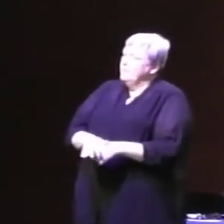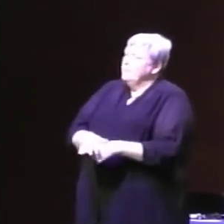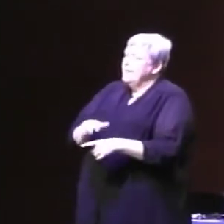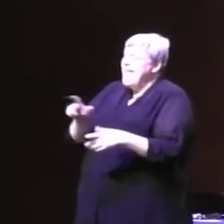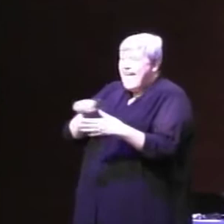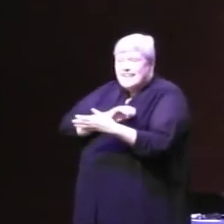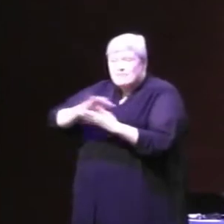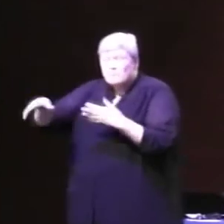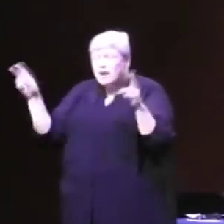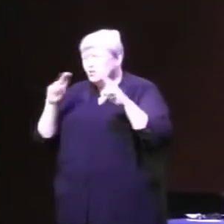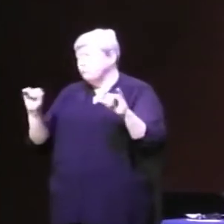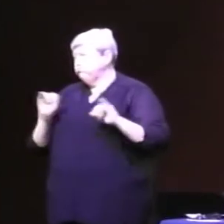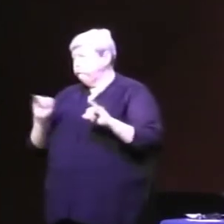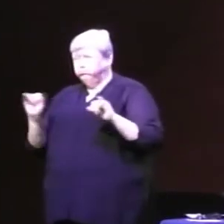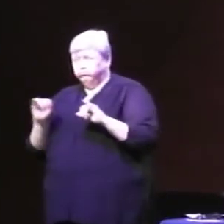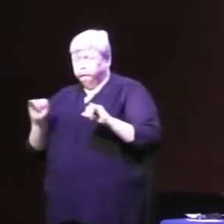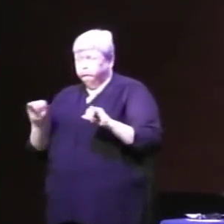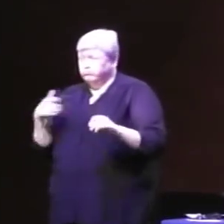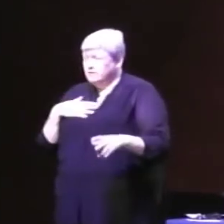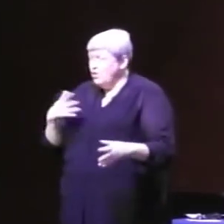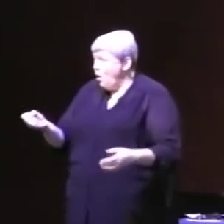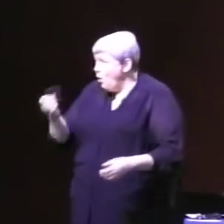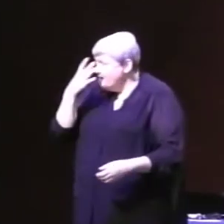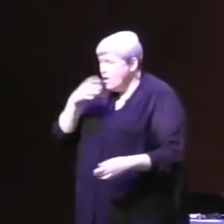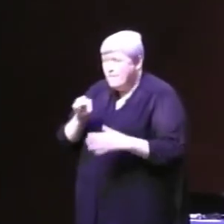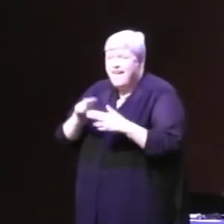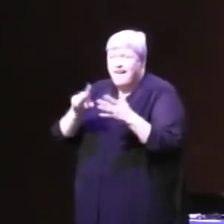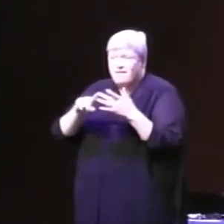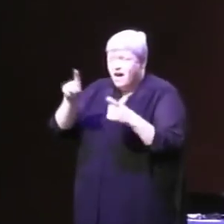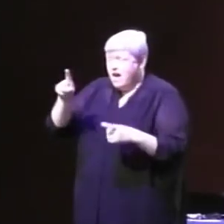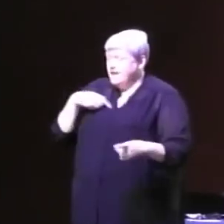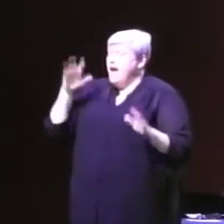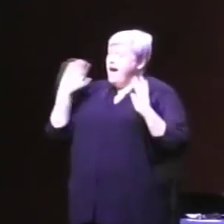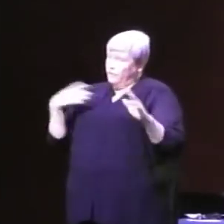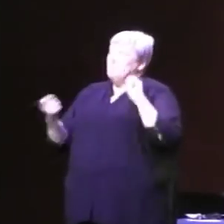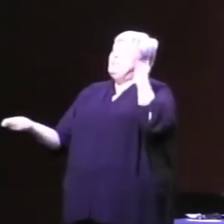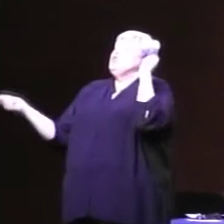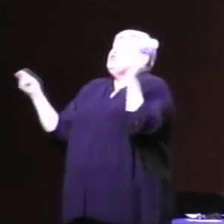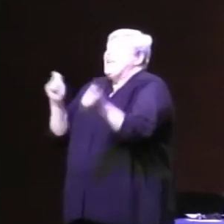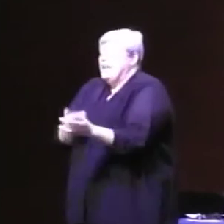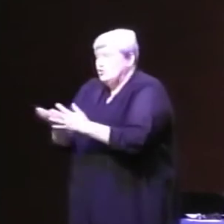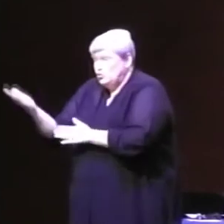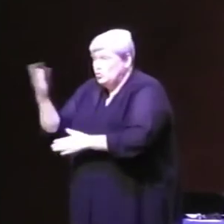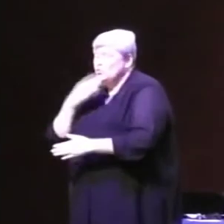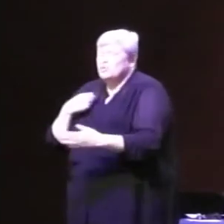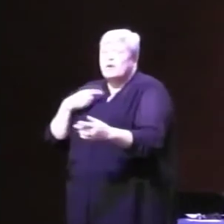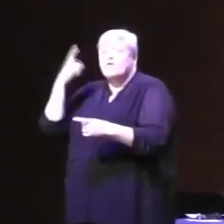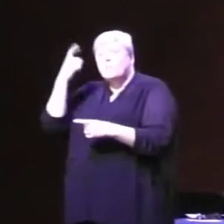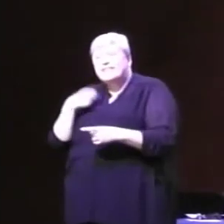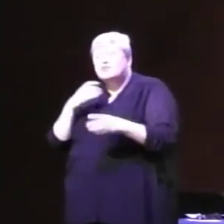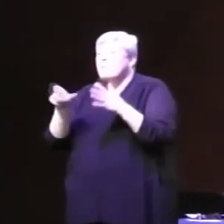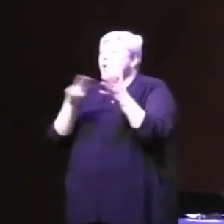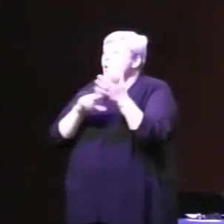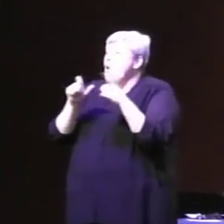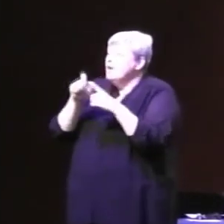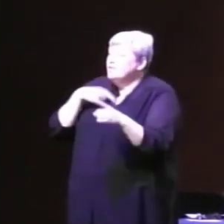Edinburgh Schools fiasco has highlighted the disgrace of PFIs. These deals need to be changed through the use of prudential borrowing and bonds so that we don't